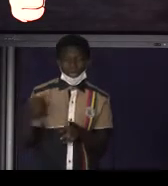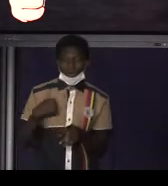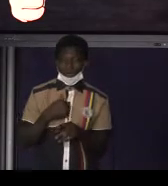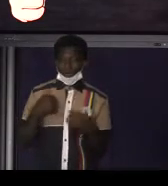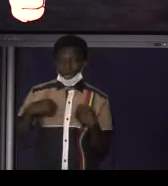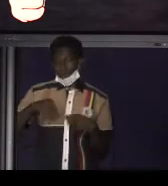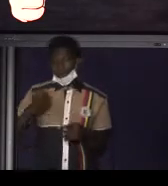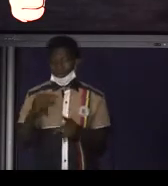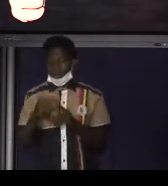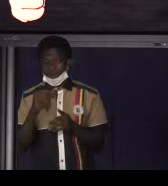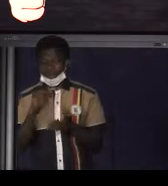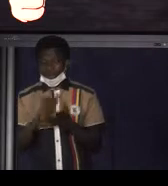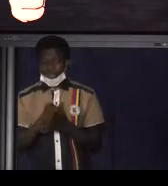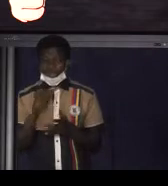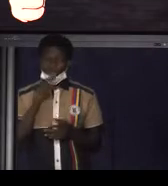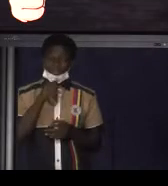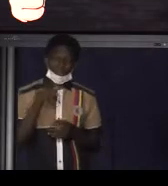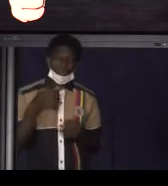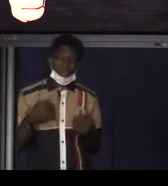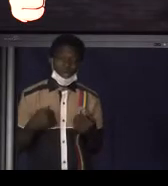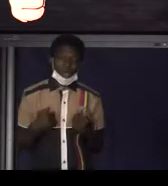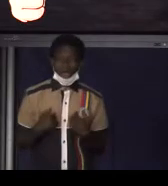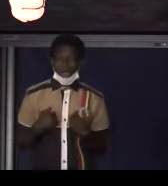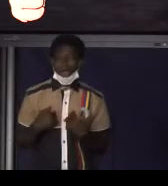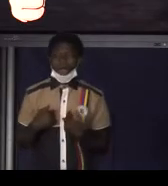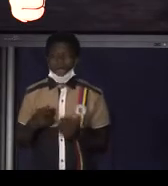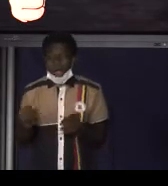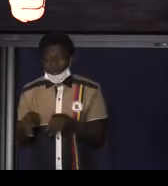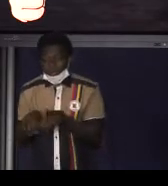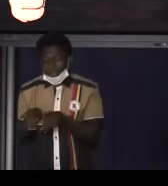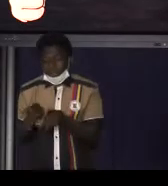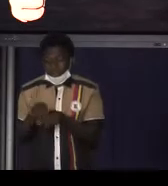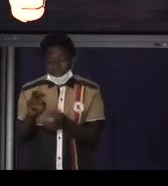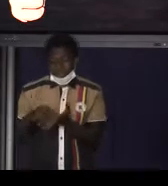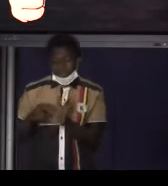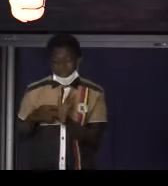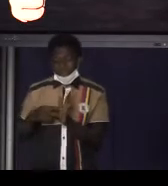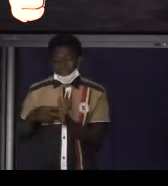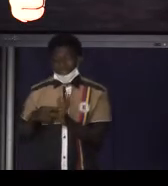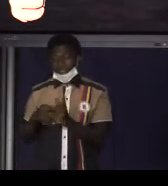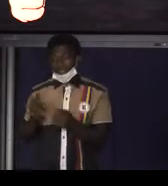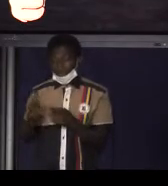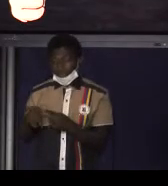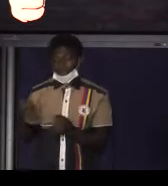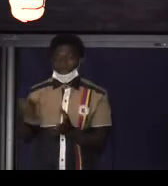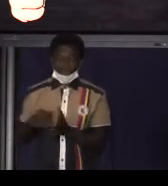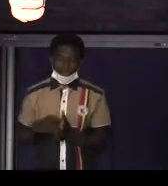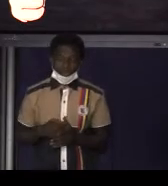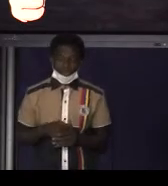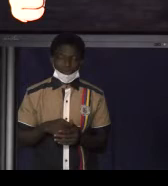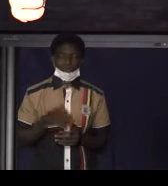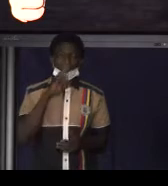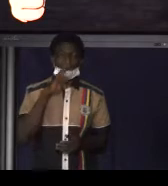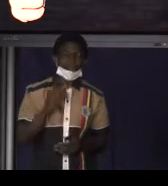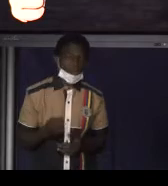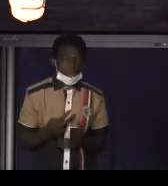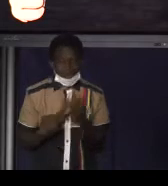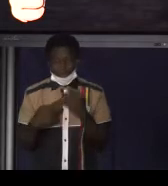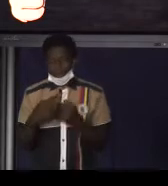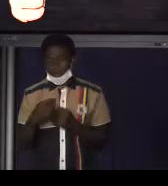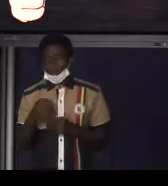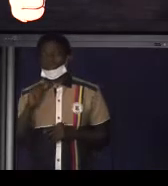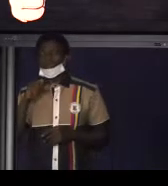we have another word that you have word that is similar in meaning to it being